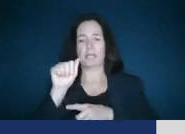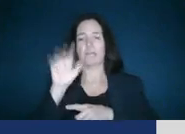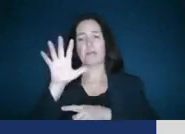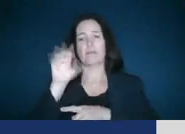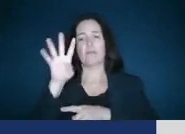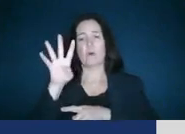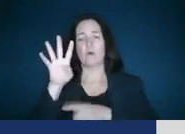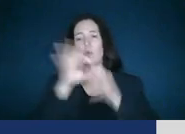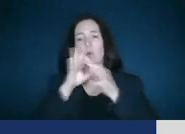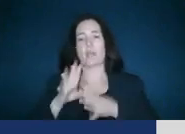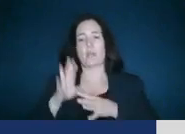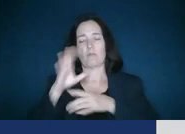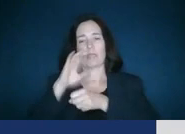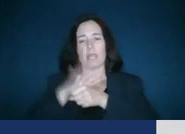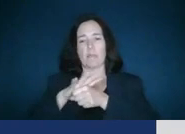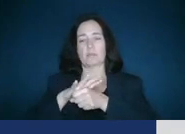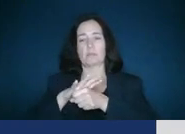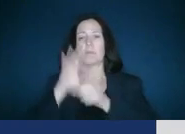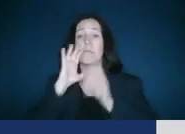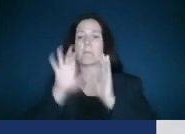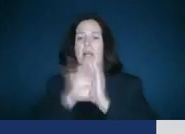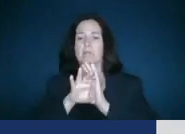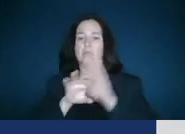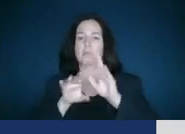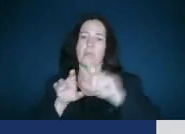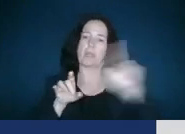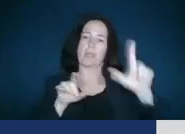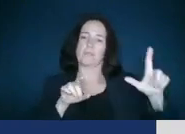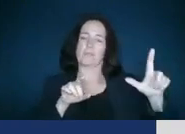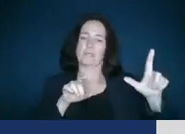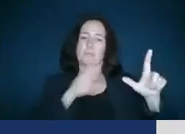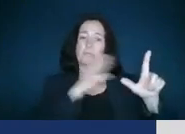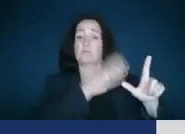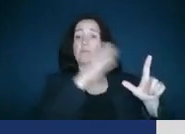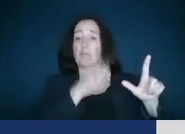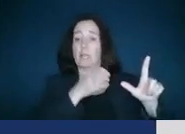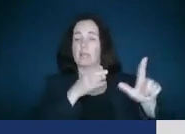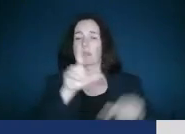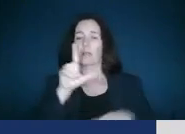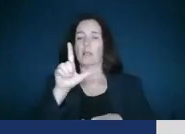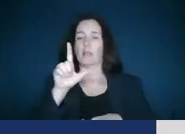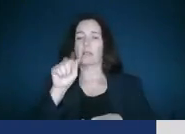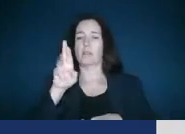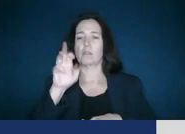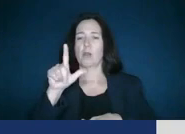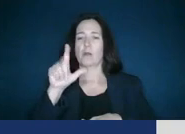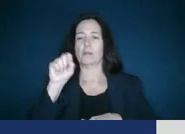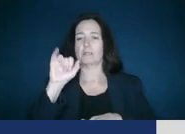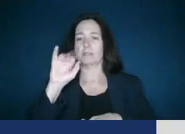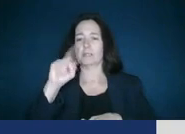My photograph is on the far left of this slide. To my right is a photo of Laurel Singleton, the associate